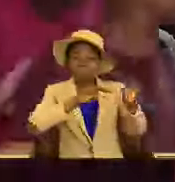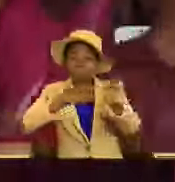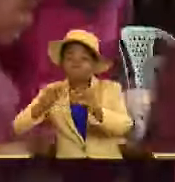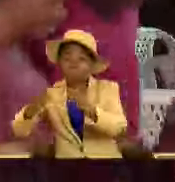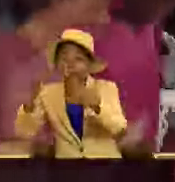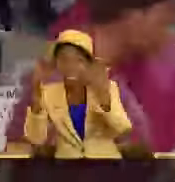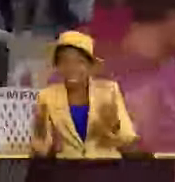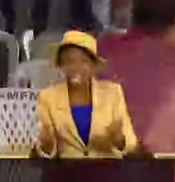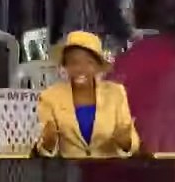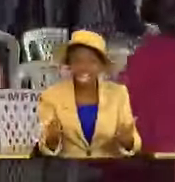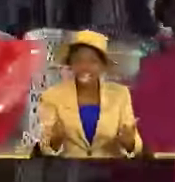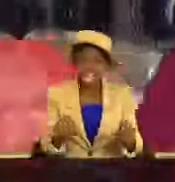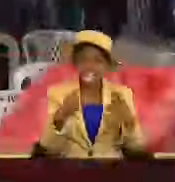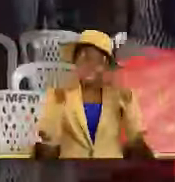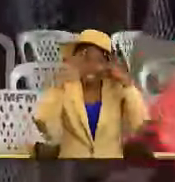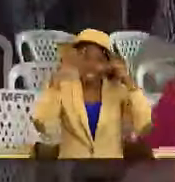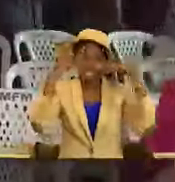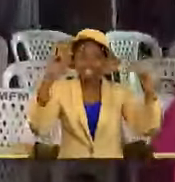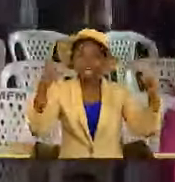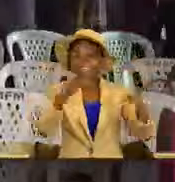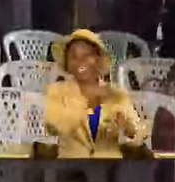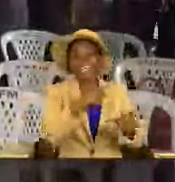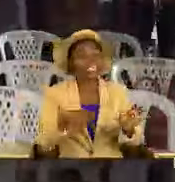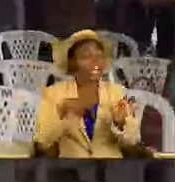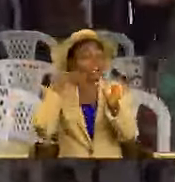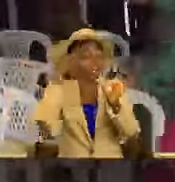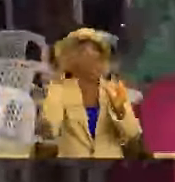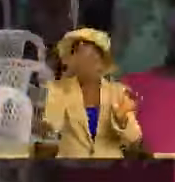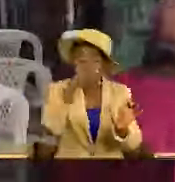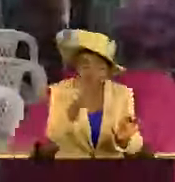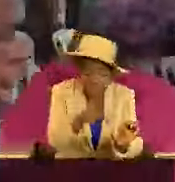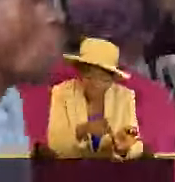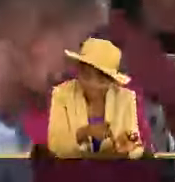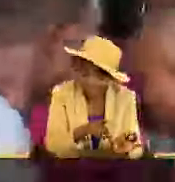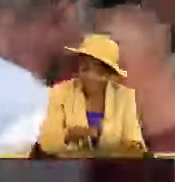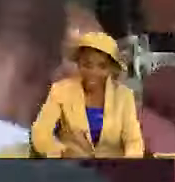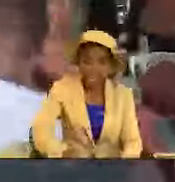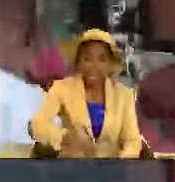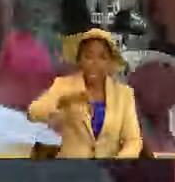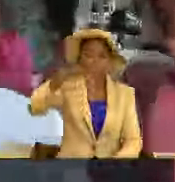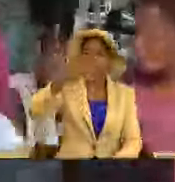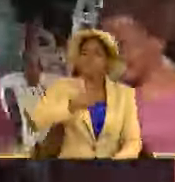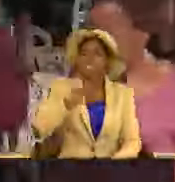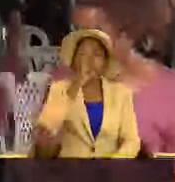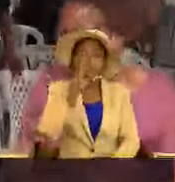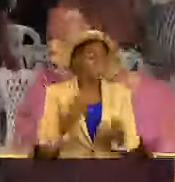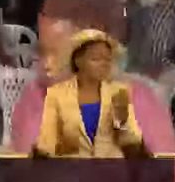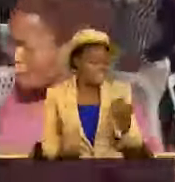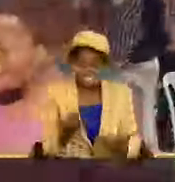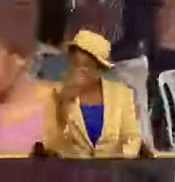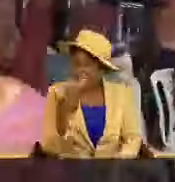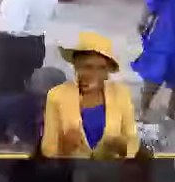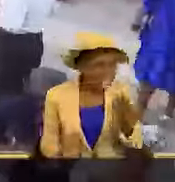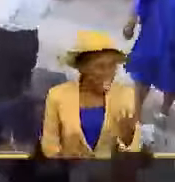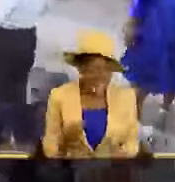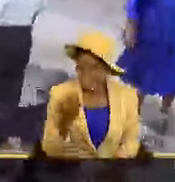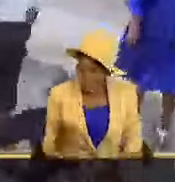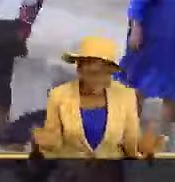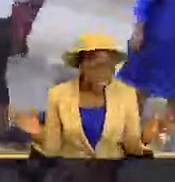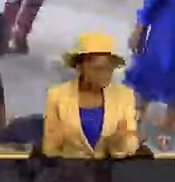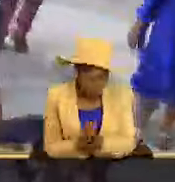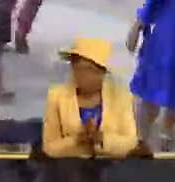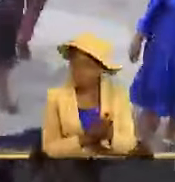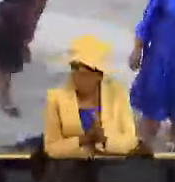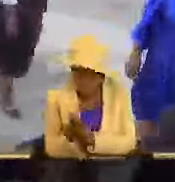now success and promotion locate me by fire locate me by fire say